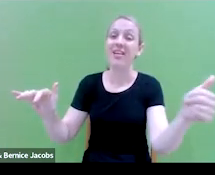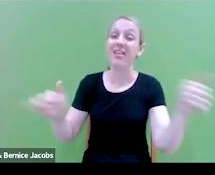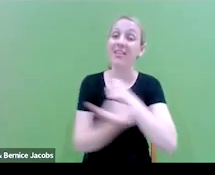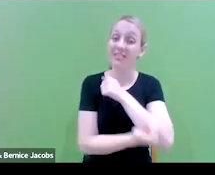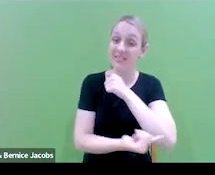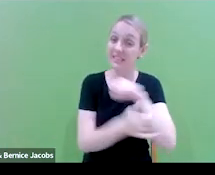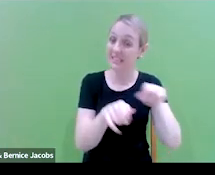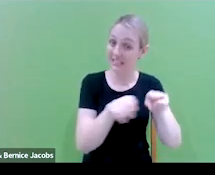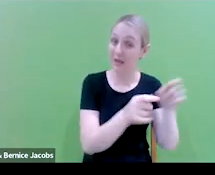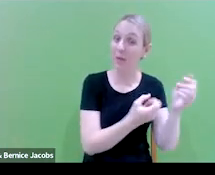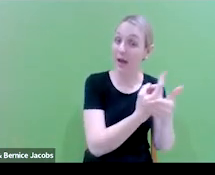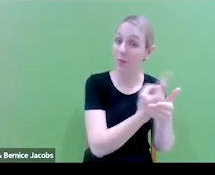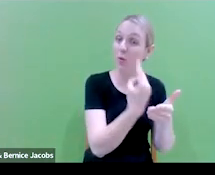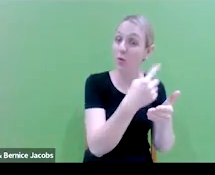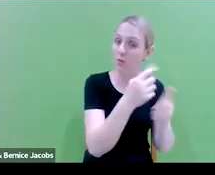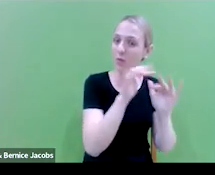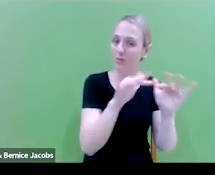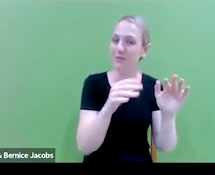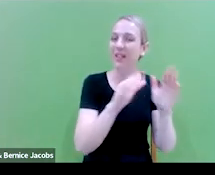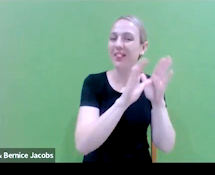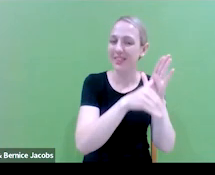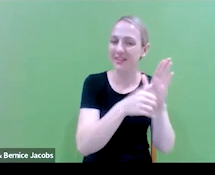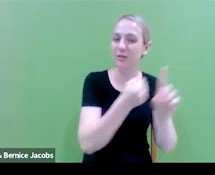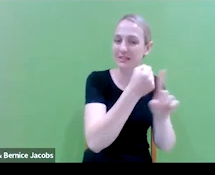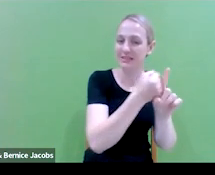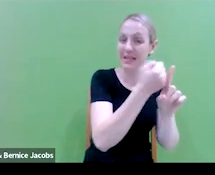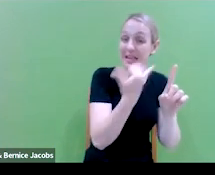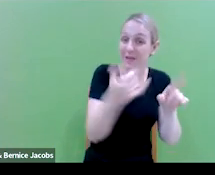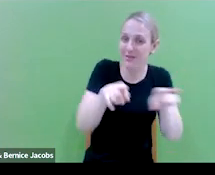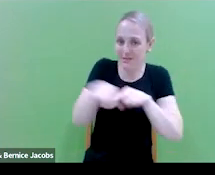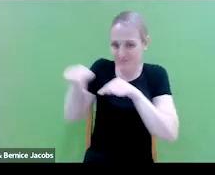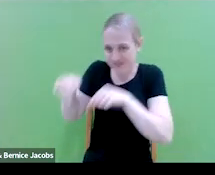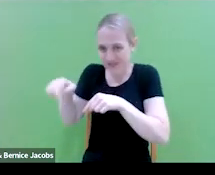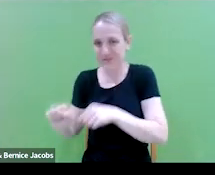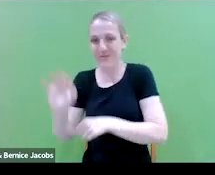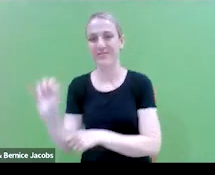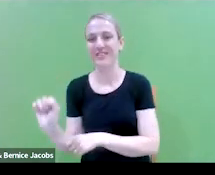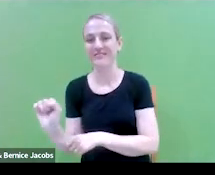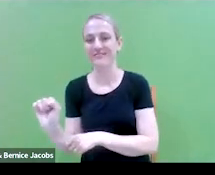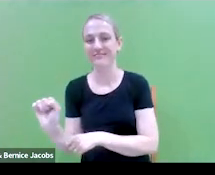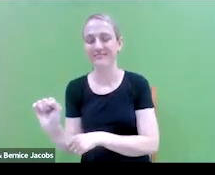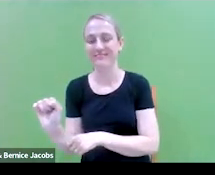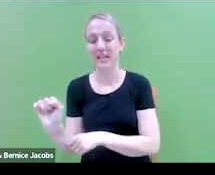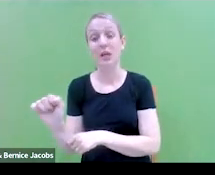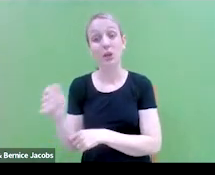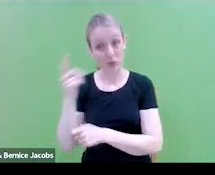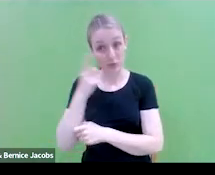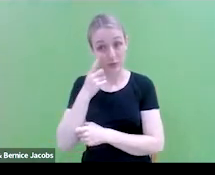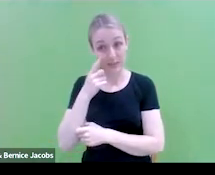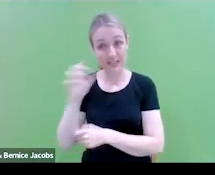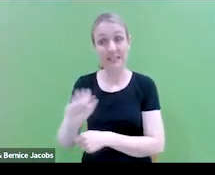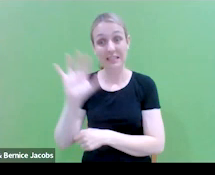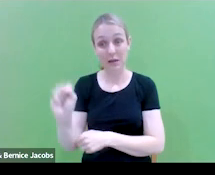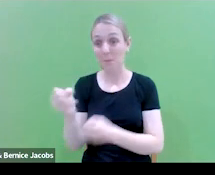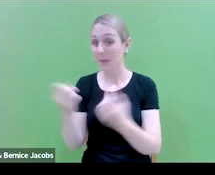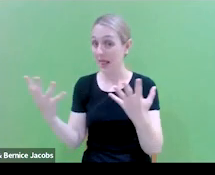drive the rights of persons with disabilities. So I think South Africa will still see a whole modification in terms of laws